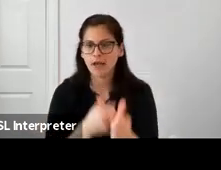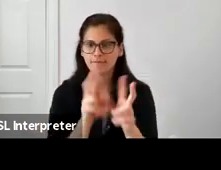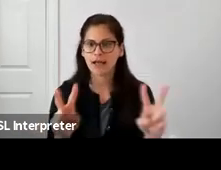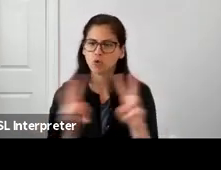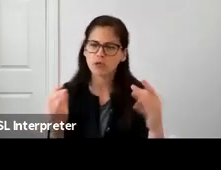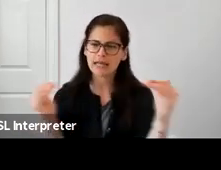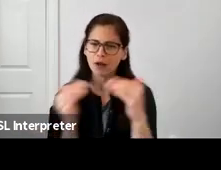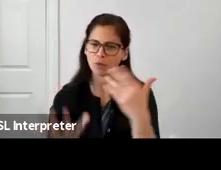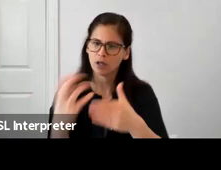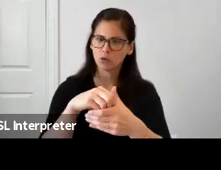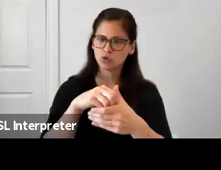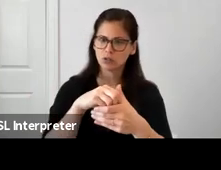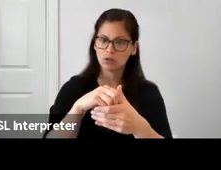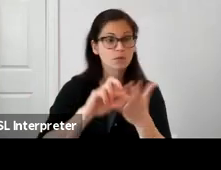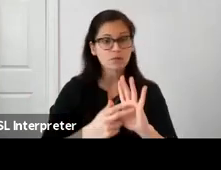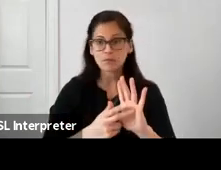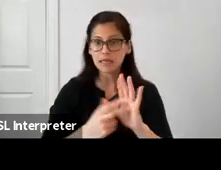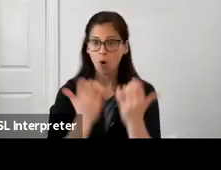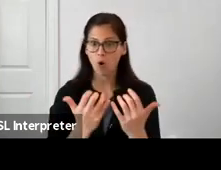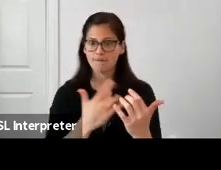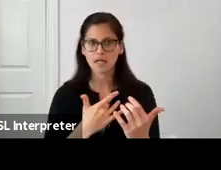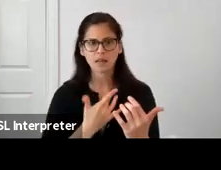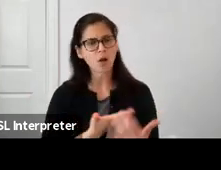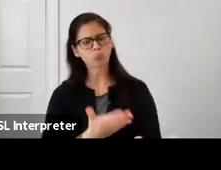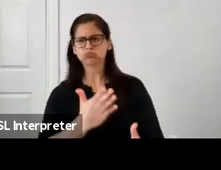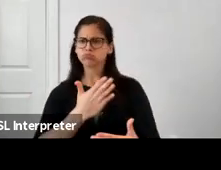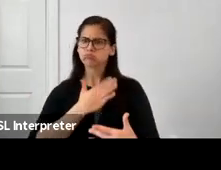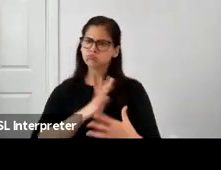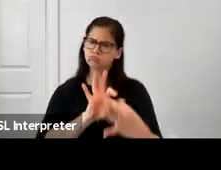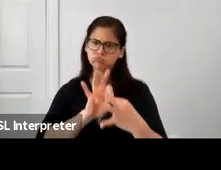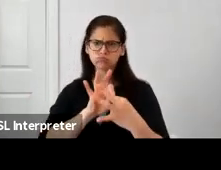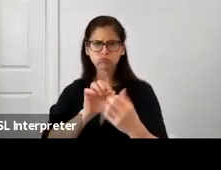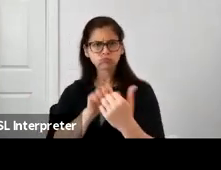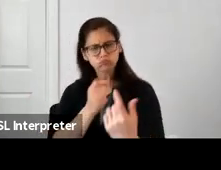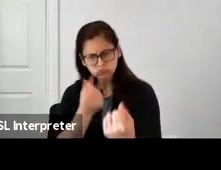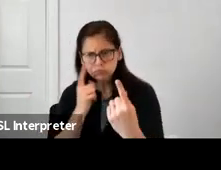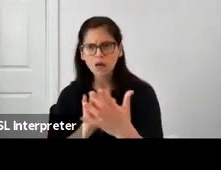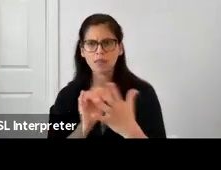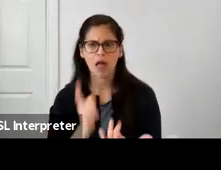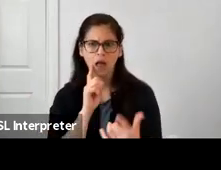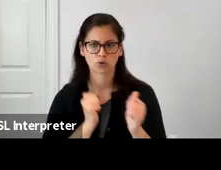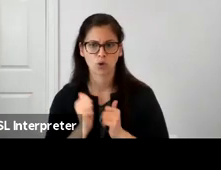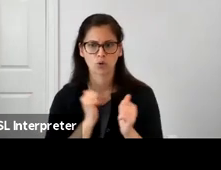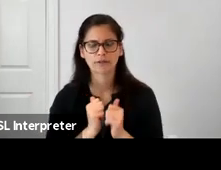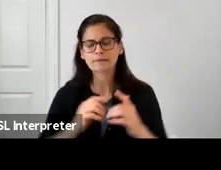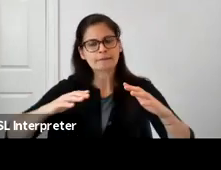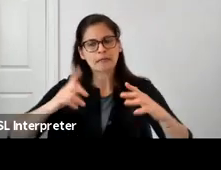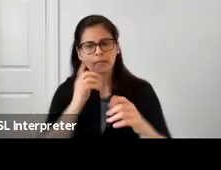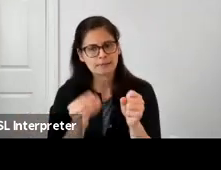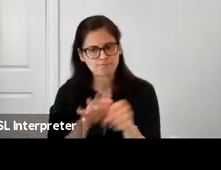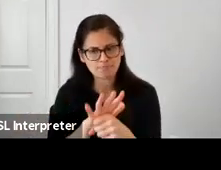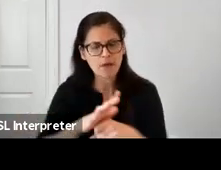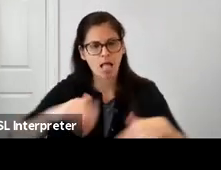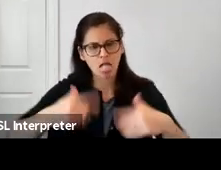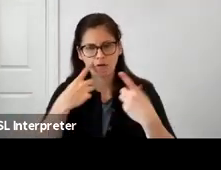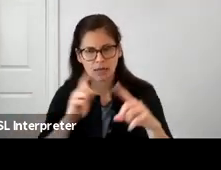inclusion to the point where our audiences feel ownership over the performances. Though we have yet to announce our plans for next season as a result of the pandemic,